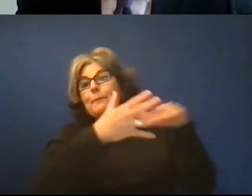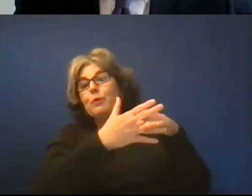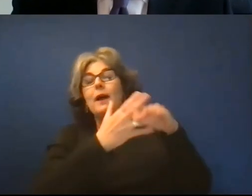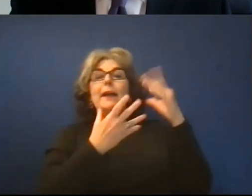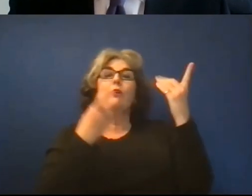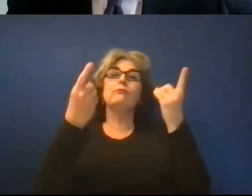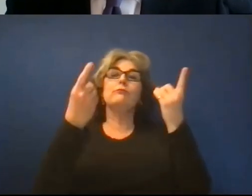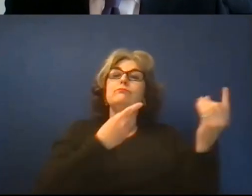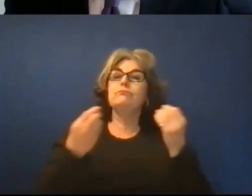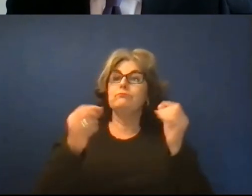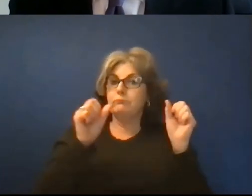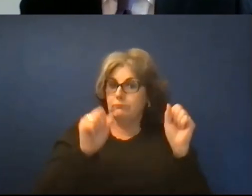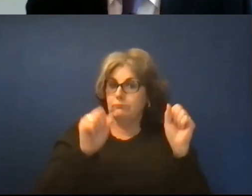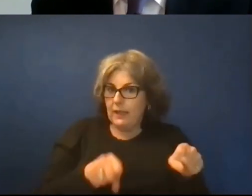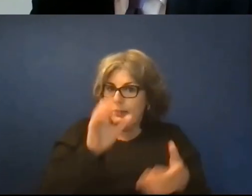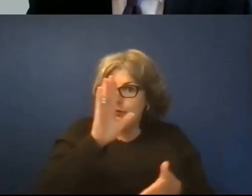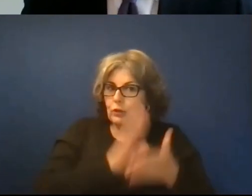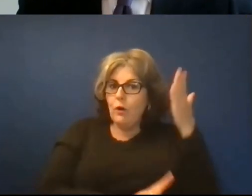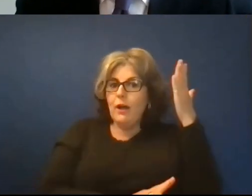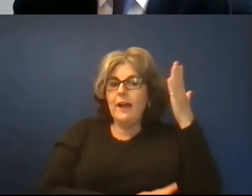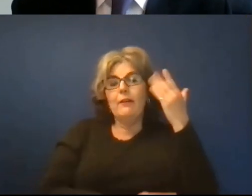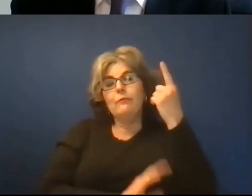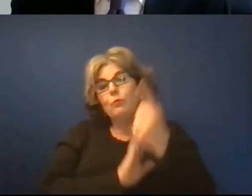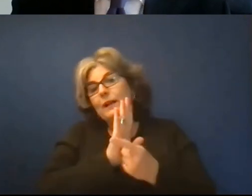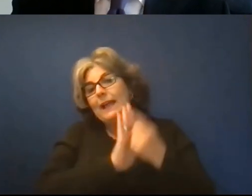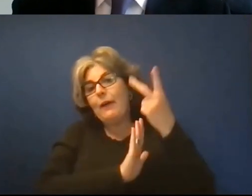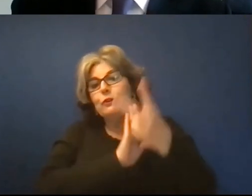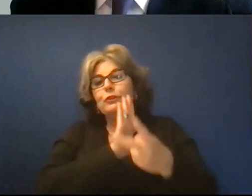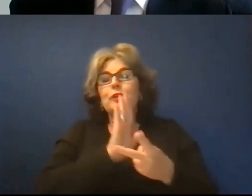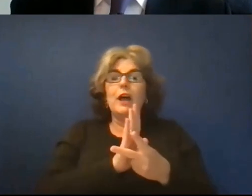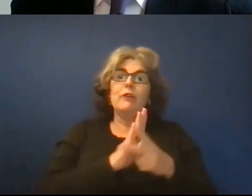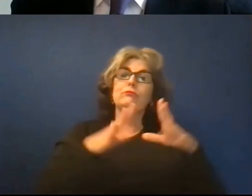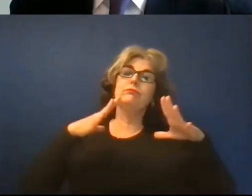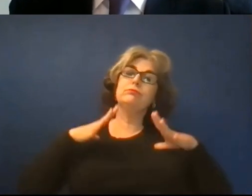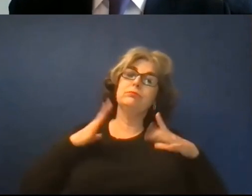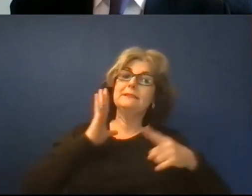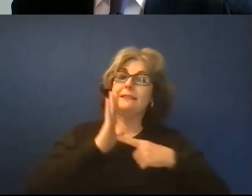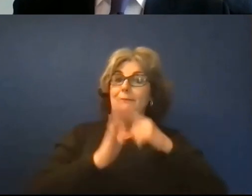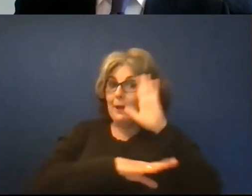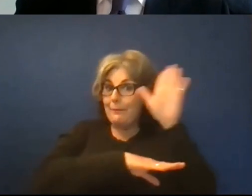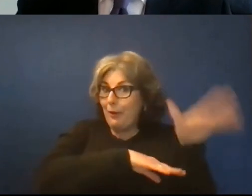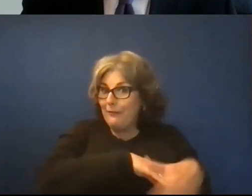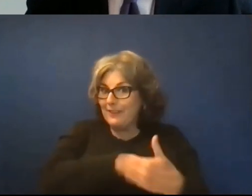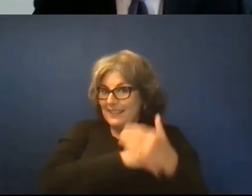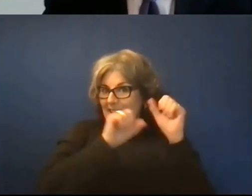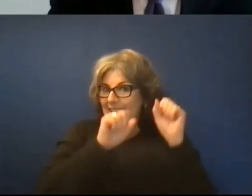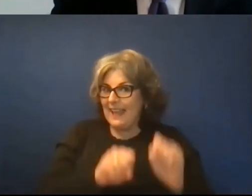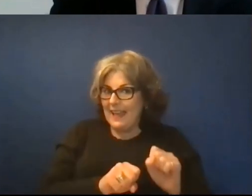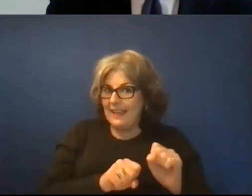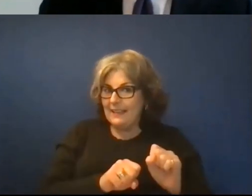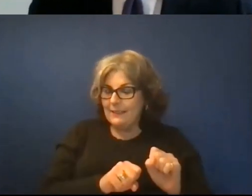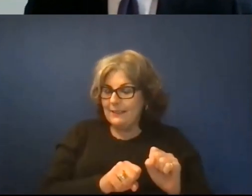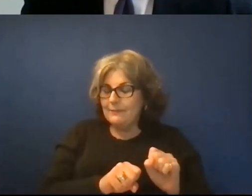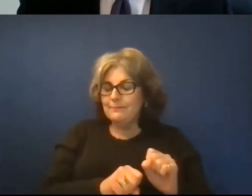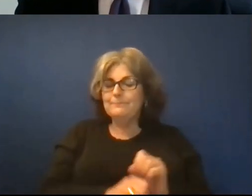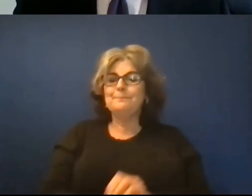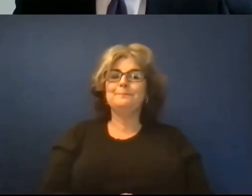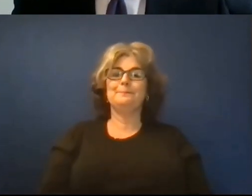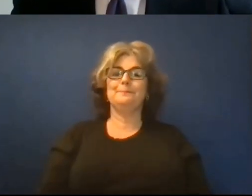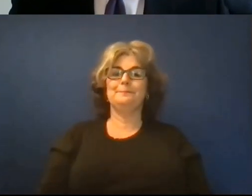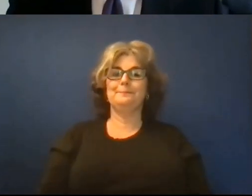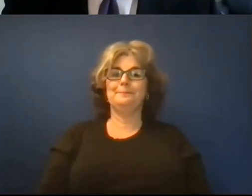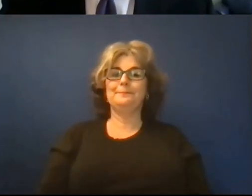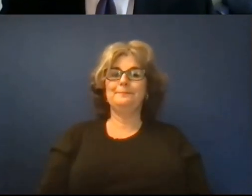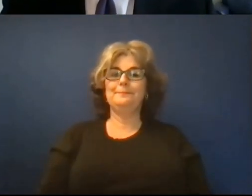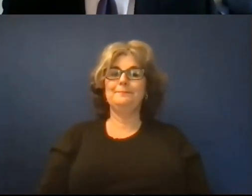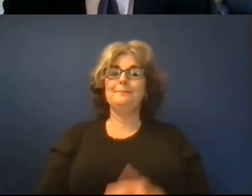whoever's in the home to go out for a couple of hours, sometimes overnight, so they can get that break. Wow. Thank